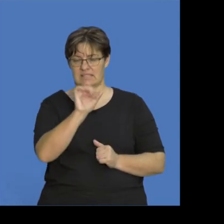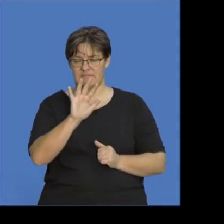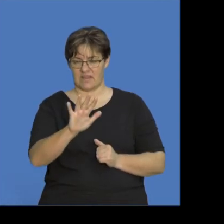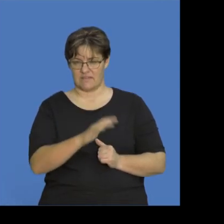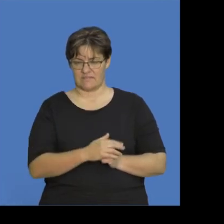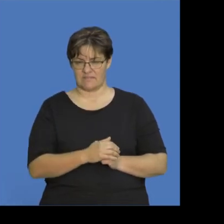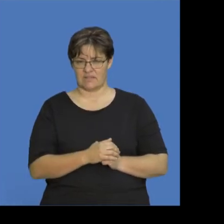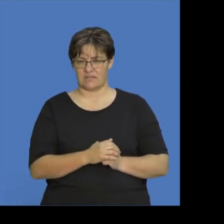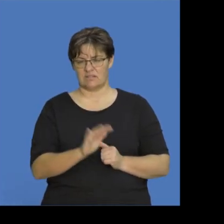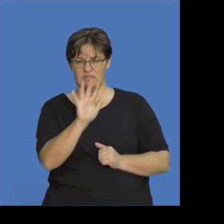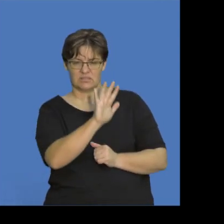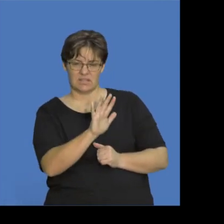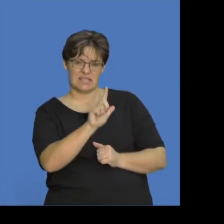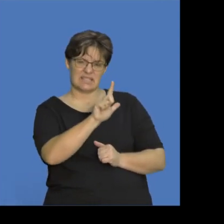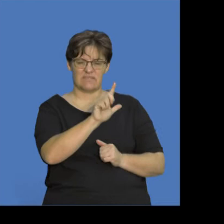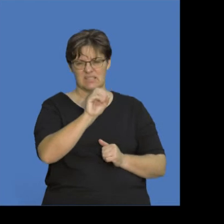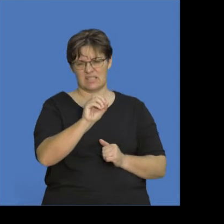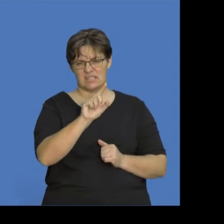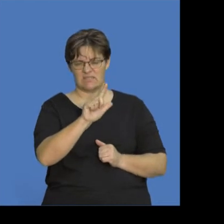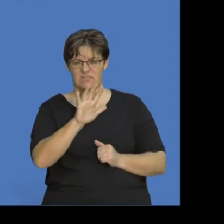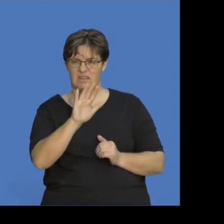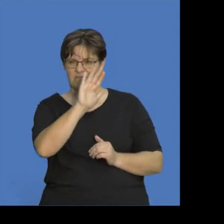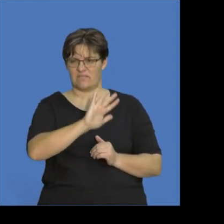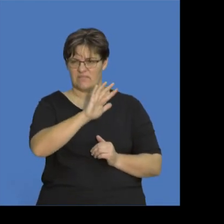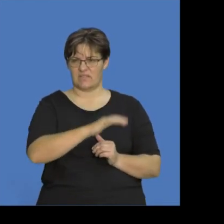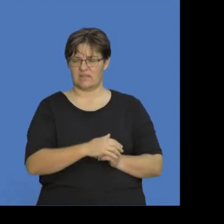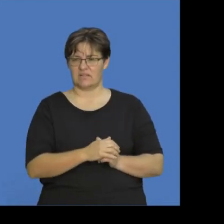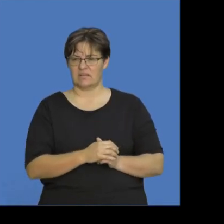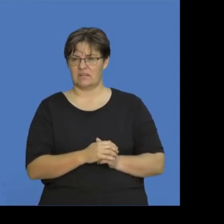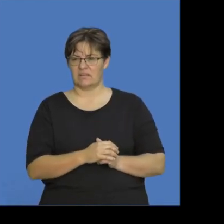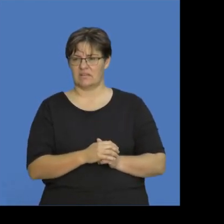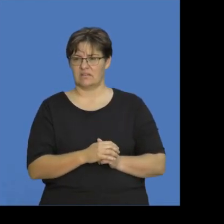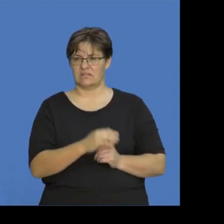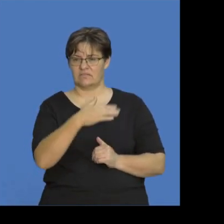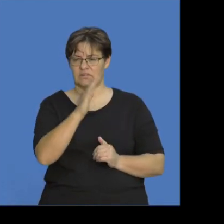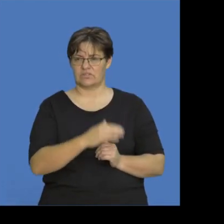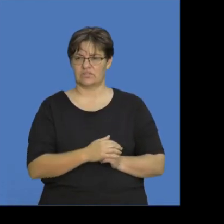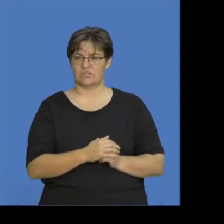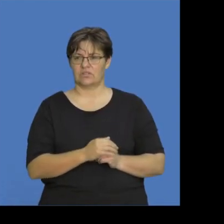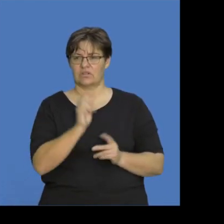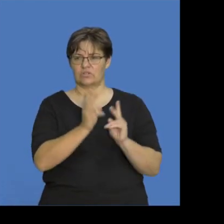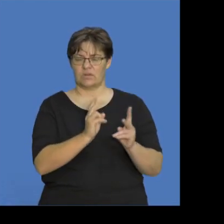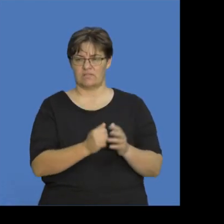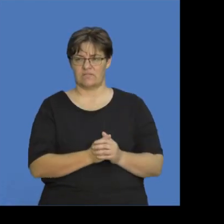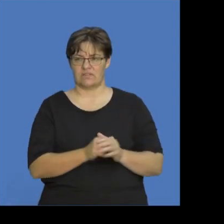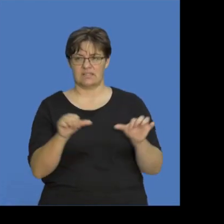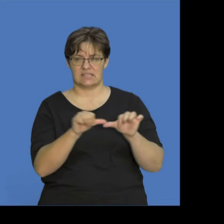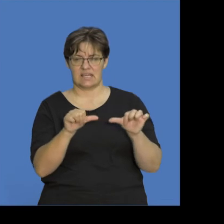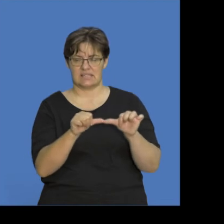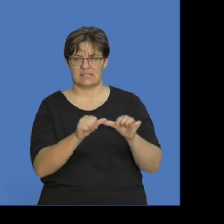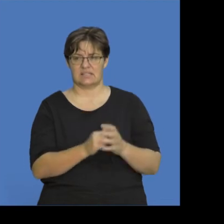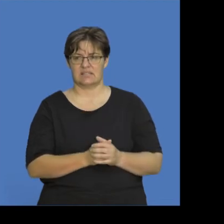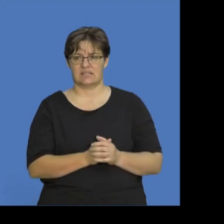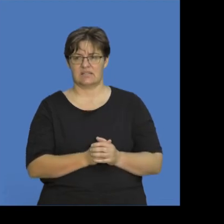So size 5, we have 65 is between 70 and 75. We're done with that.